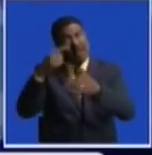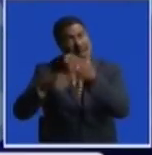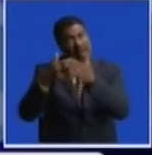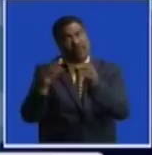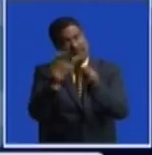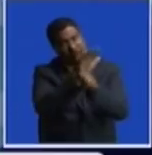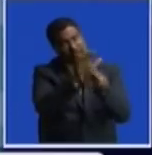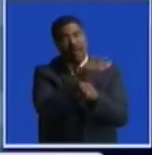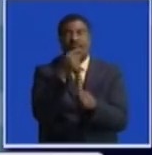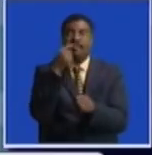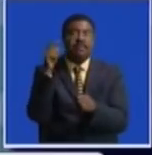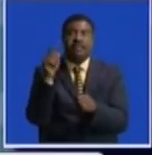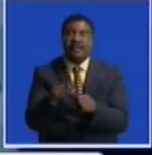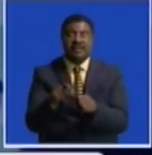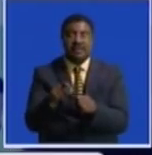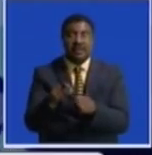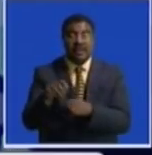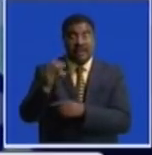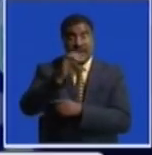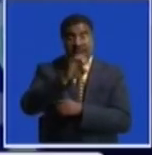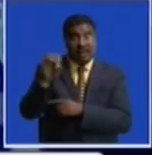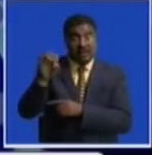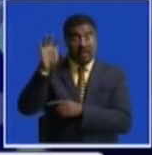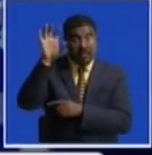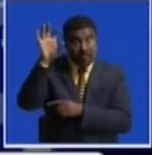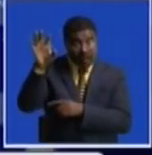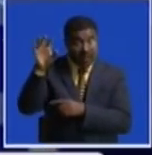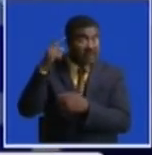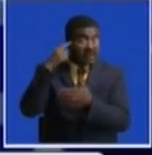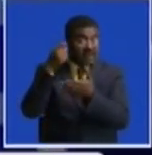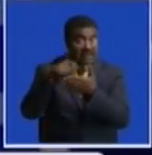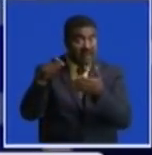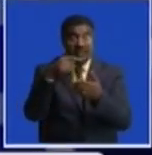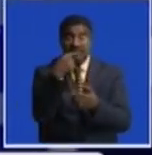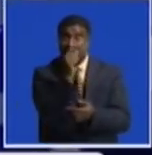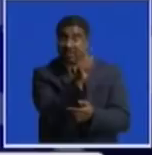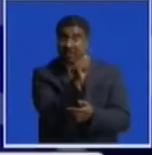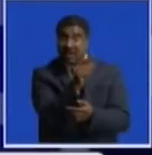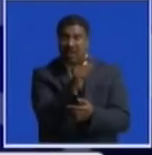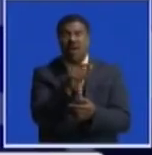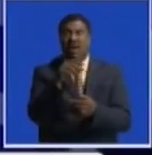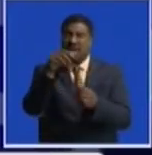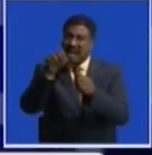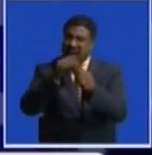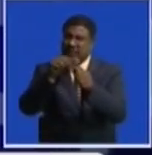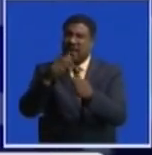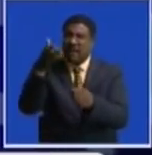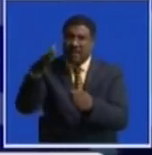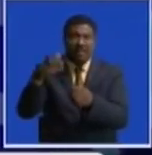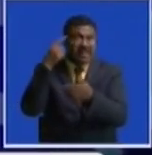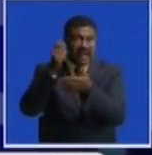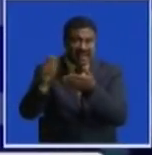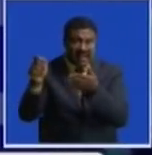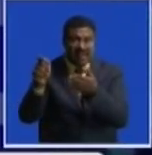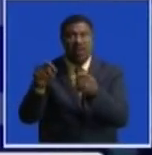personnel. And Eastern Province Permanent Secretary Chanda Kasolo called on fellow permanent secretaries and other controlling